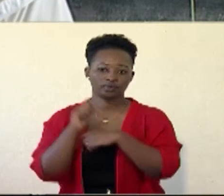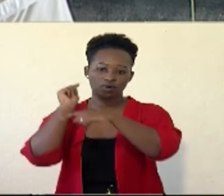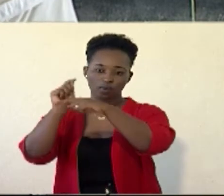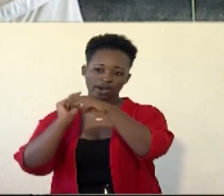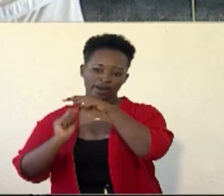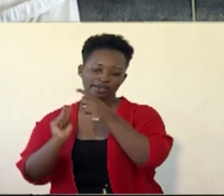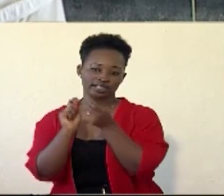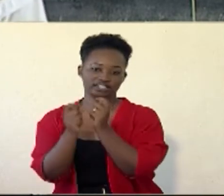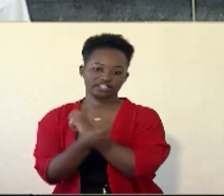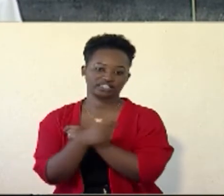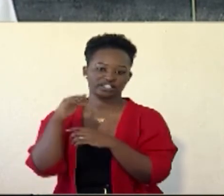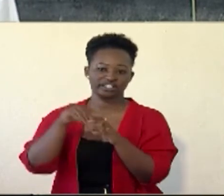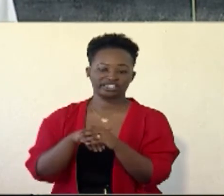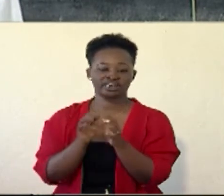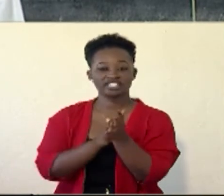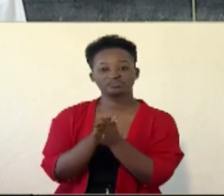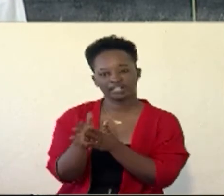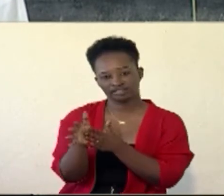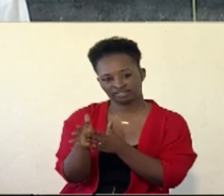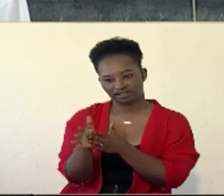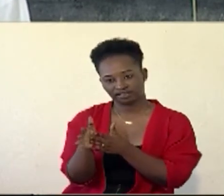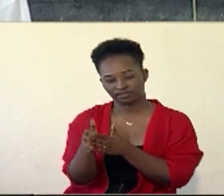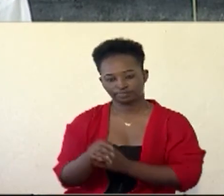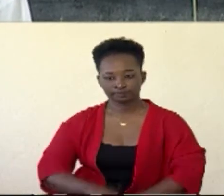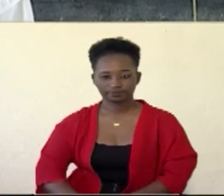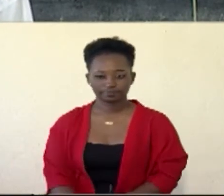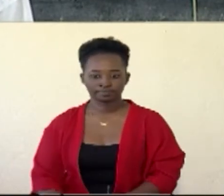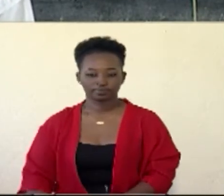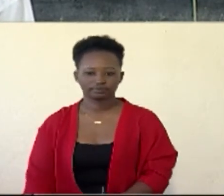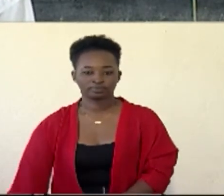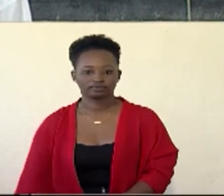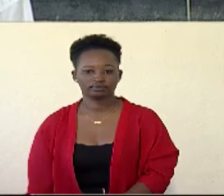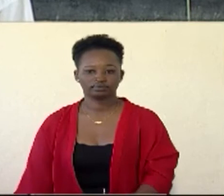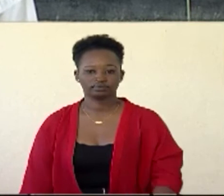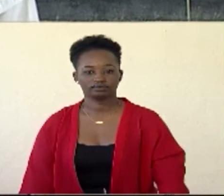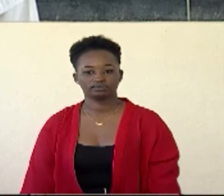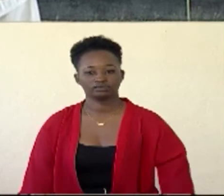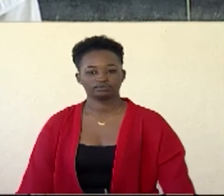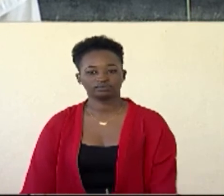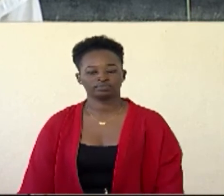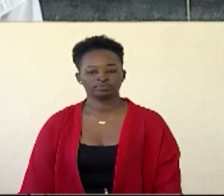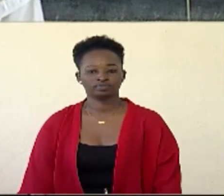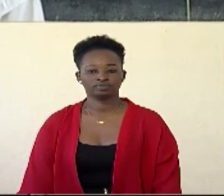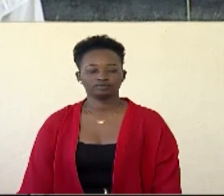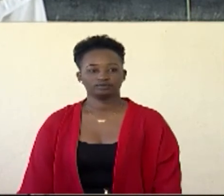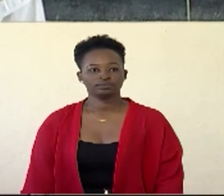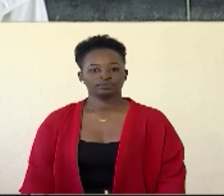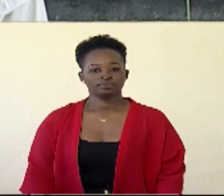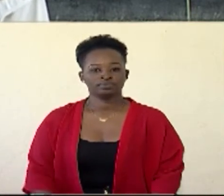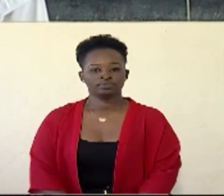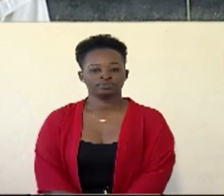divided by change in expenditure. We divide by change in